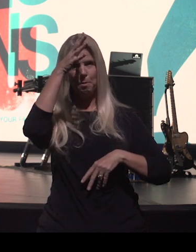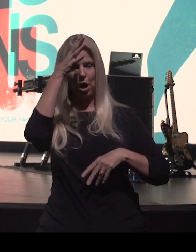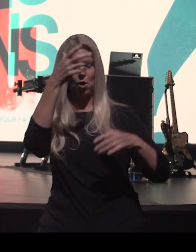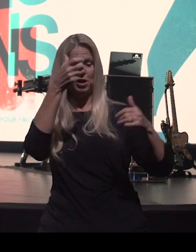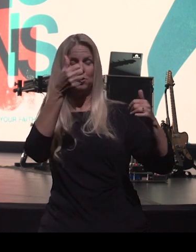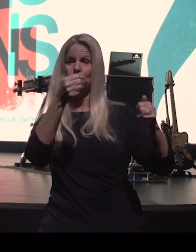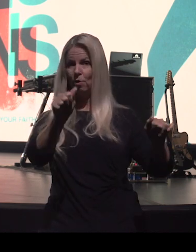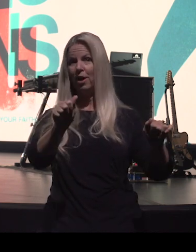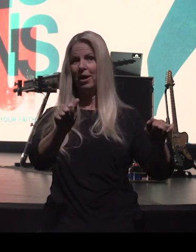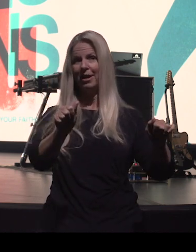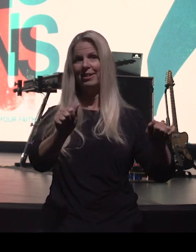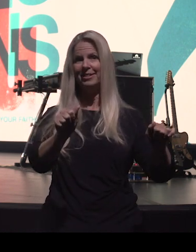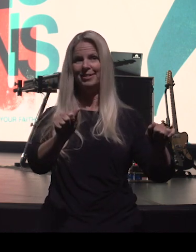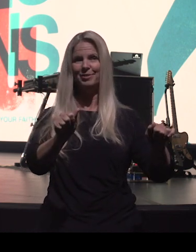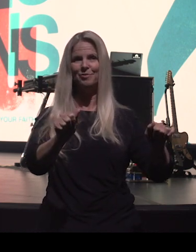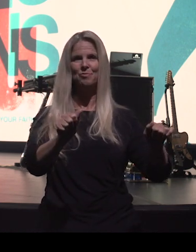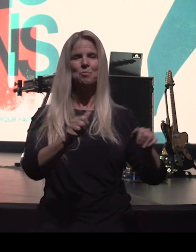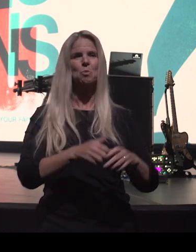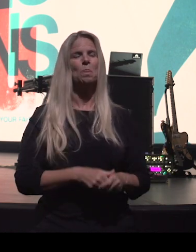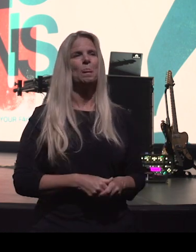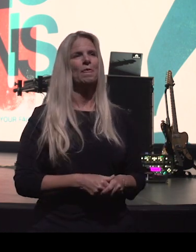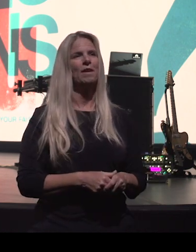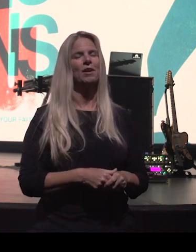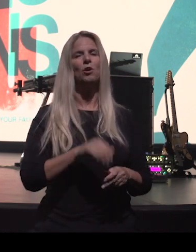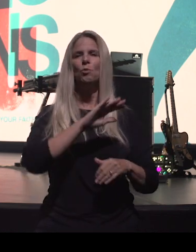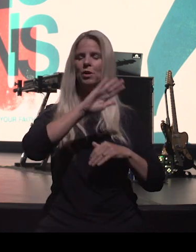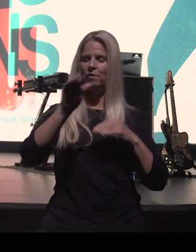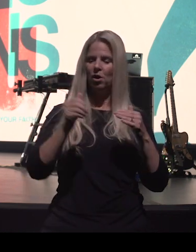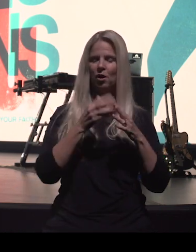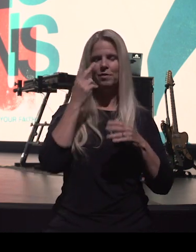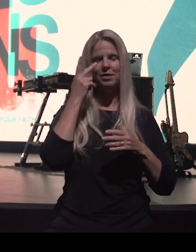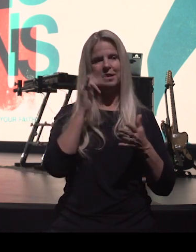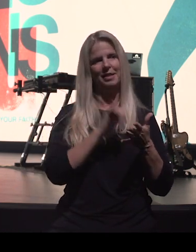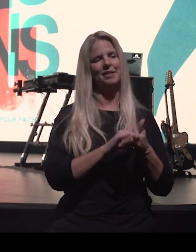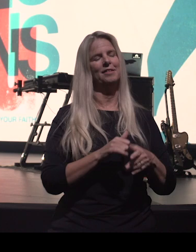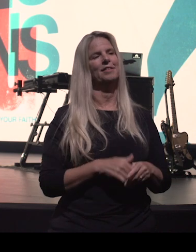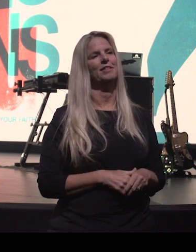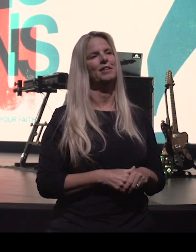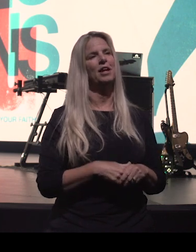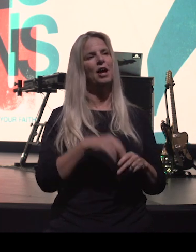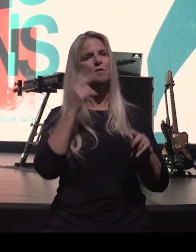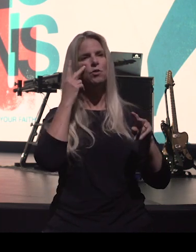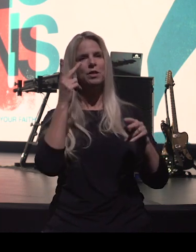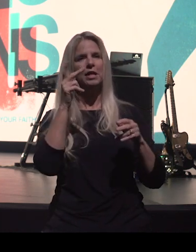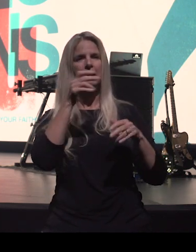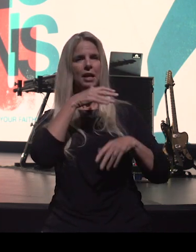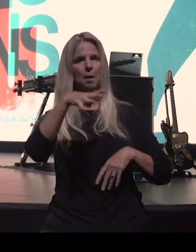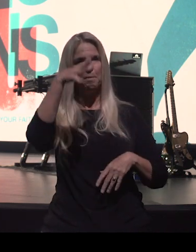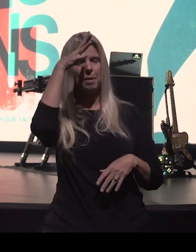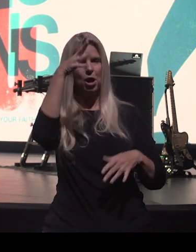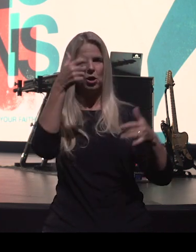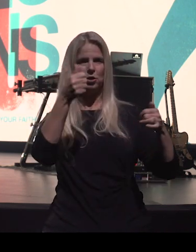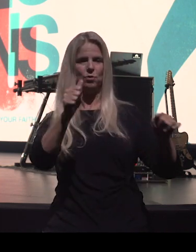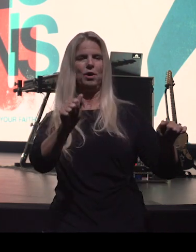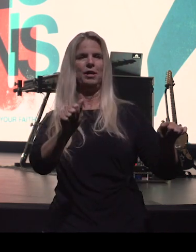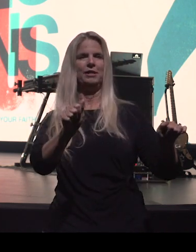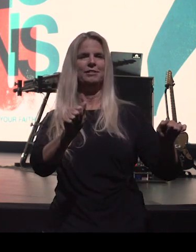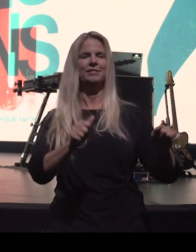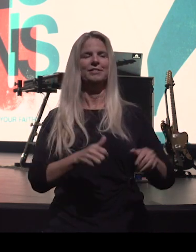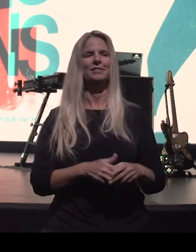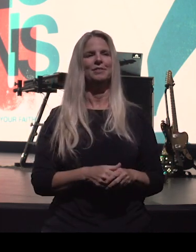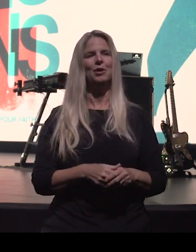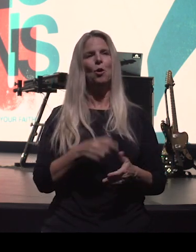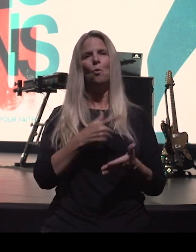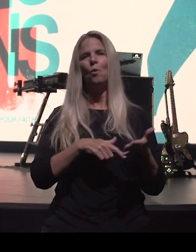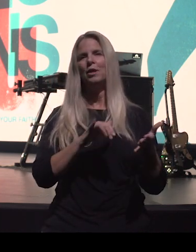child? All of us have observed this, okay? You're like, what are you talking about? Have you ever seen a parent try? What's happening?